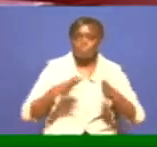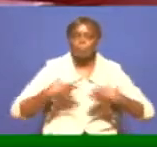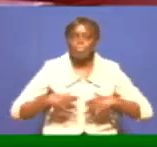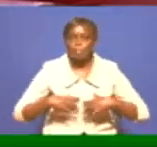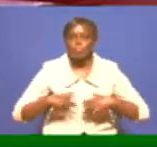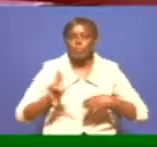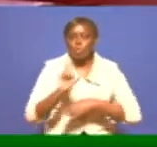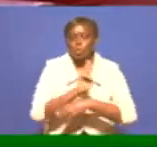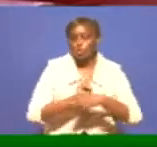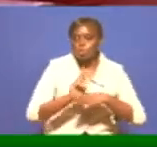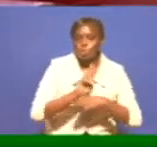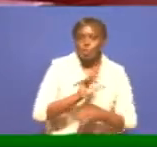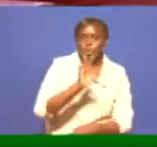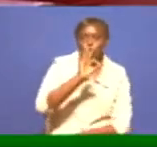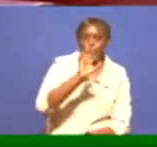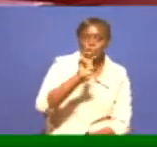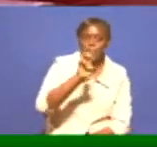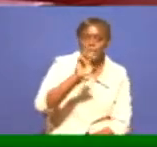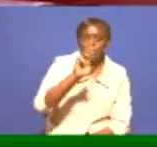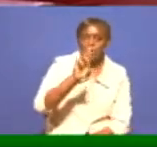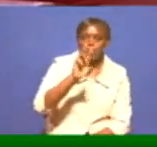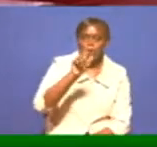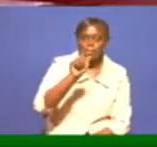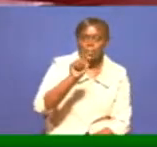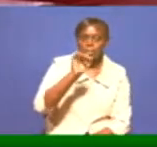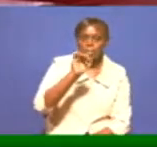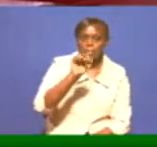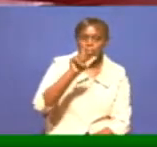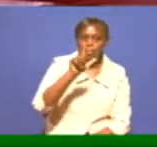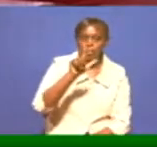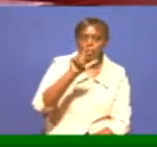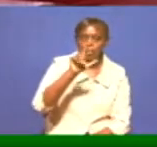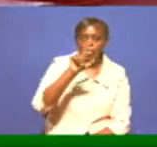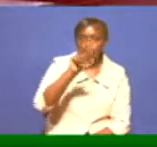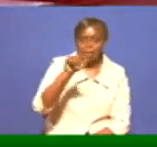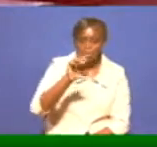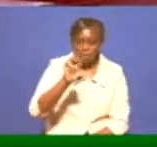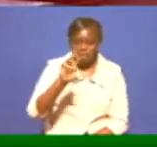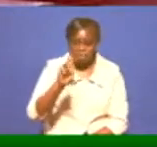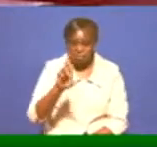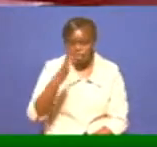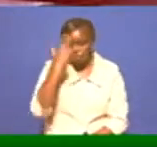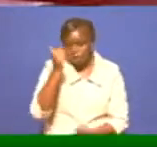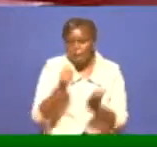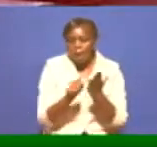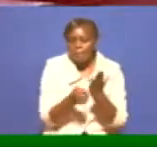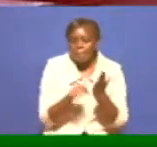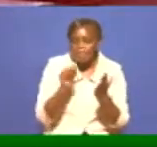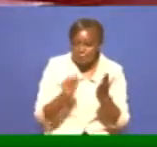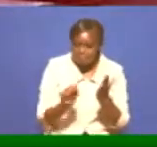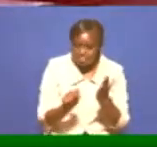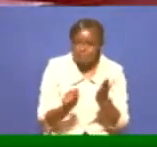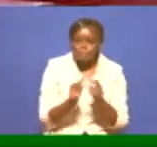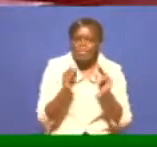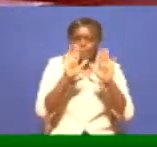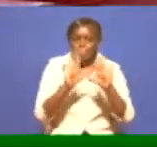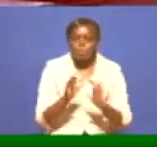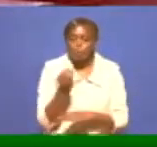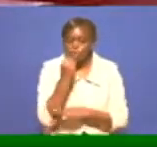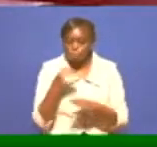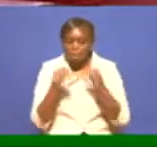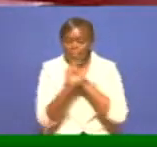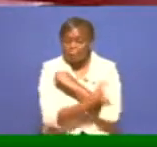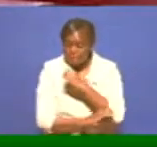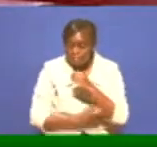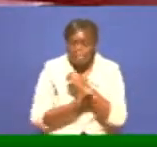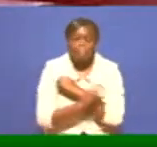fertilizer. And also, we need the fertilizer for purposes of maize. And maize is a staple food in this country, which I believe when you